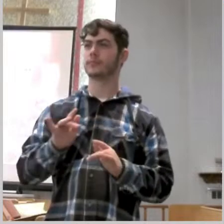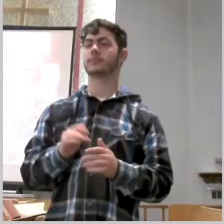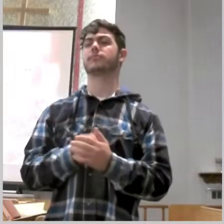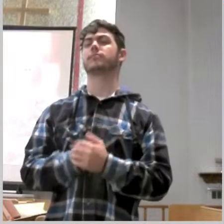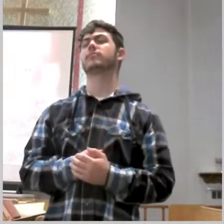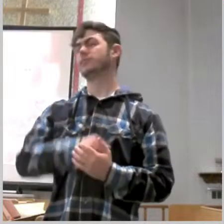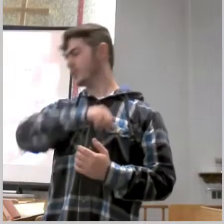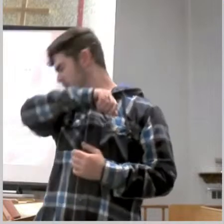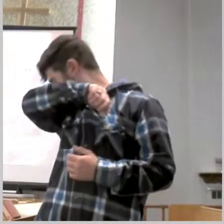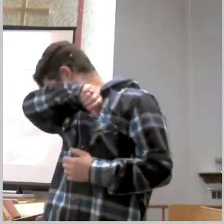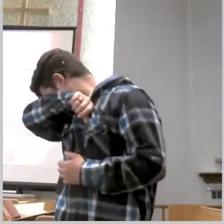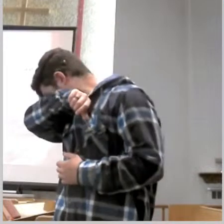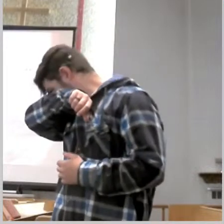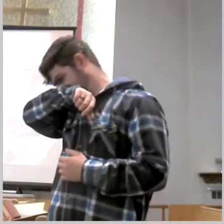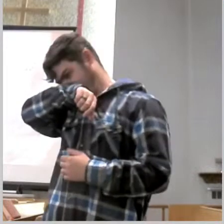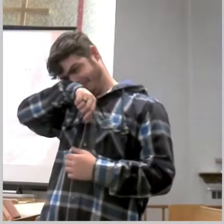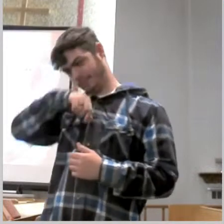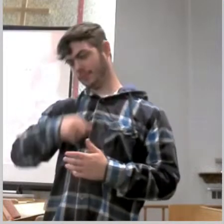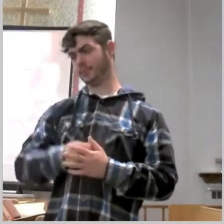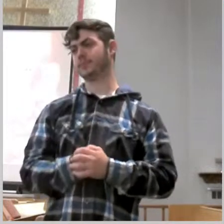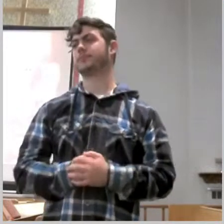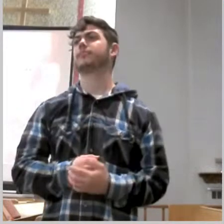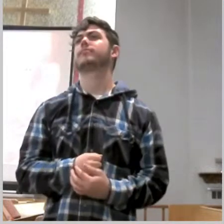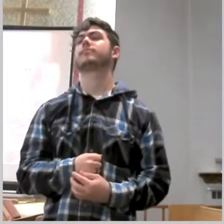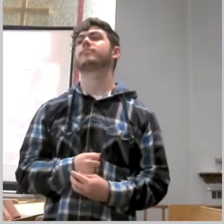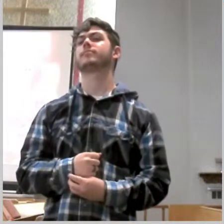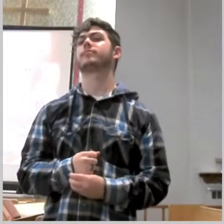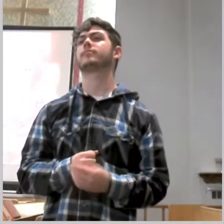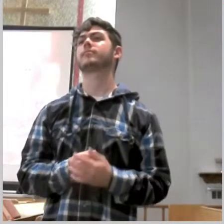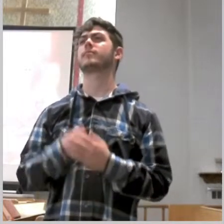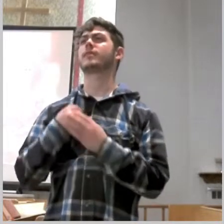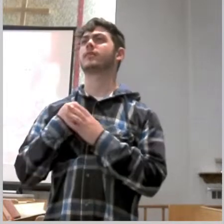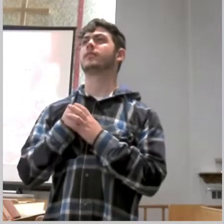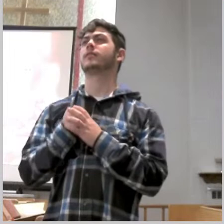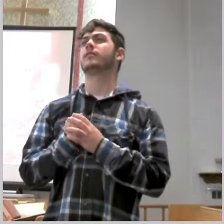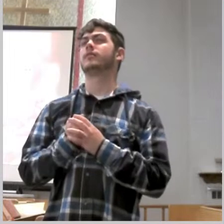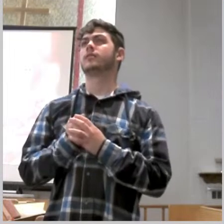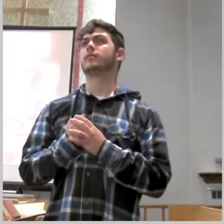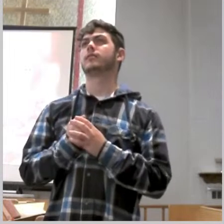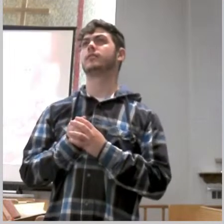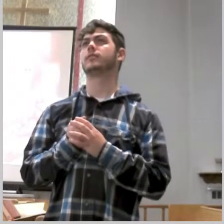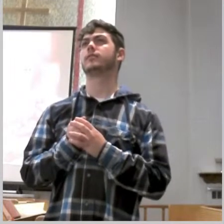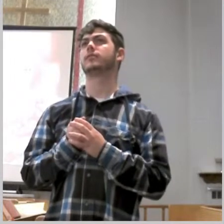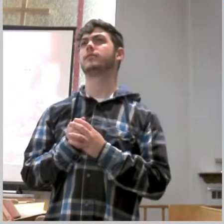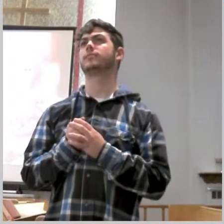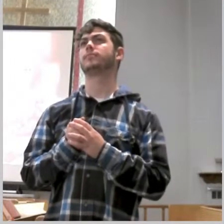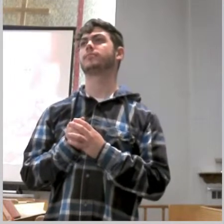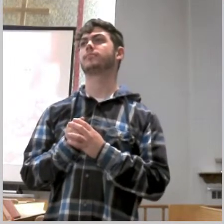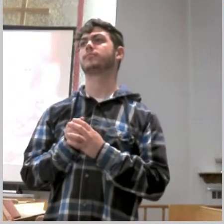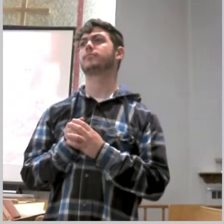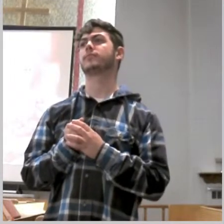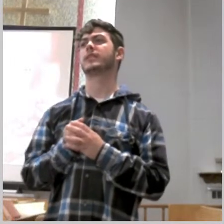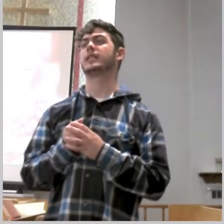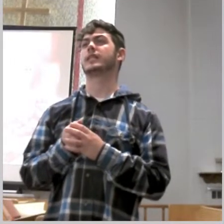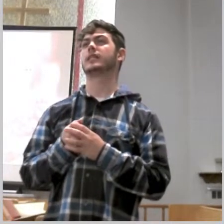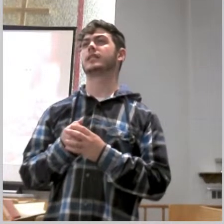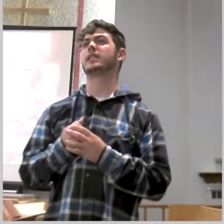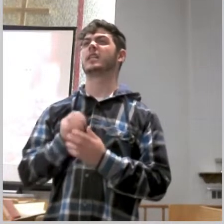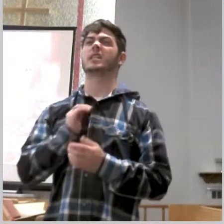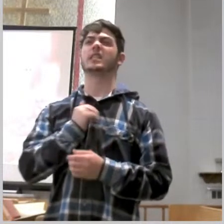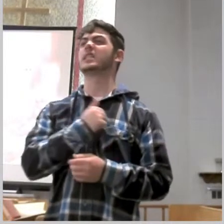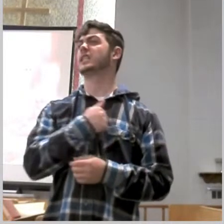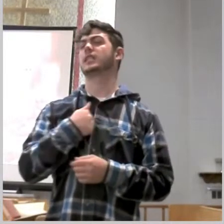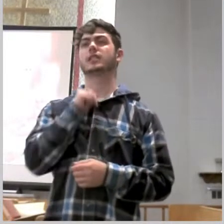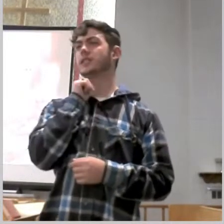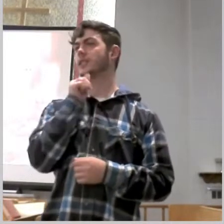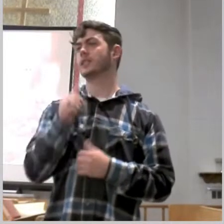sacrificially really stretches our faith in all those ways. It might not be apparent at first. Our flesh rejects that